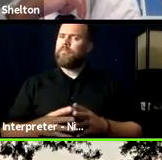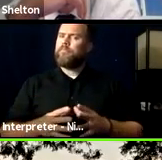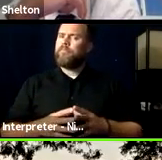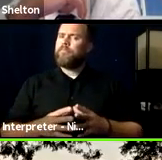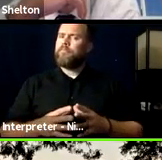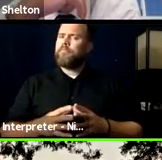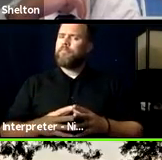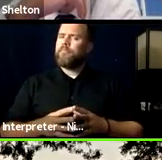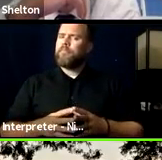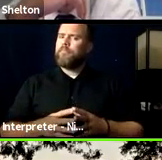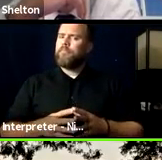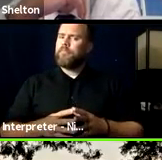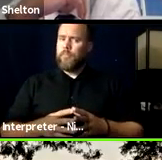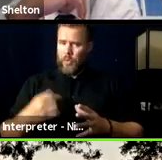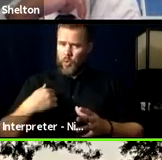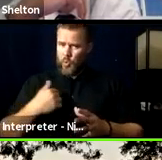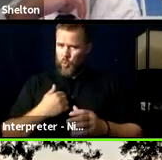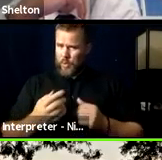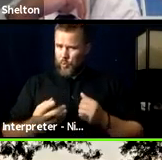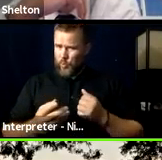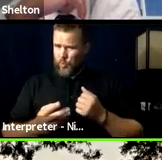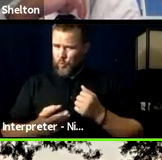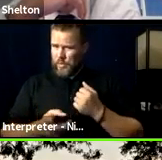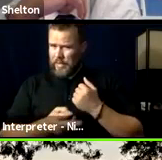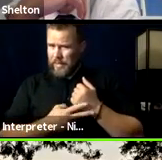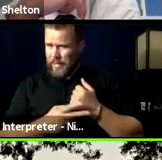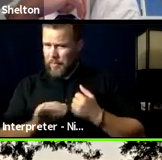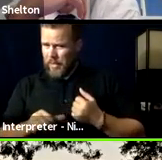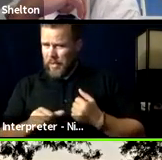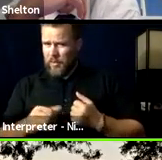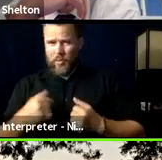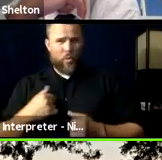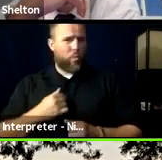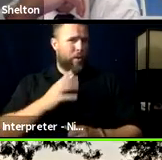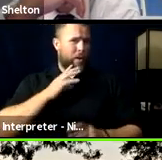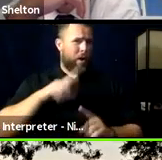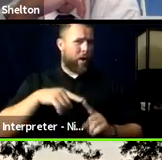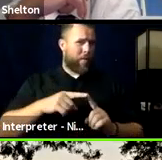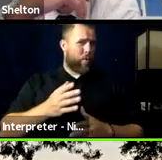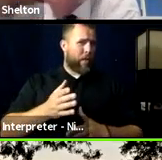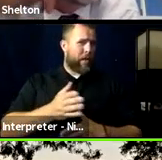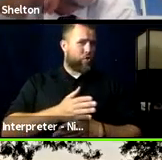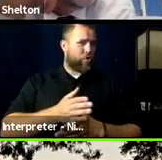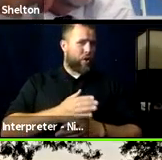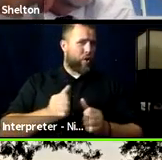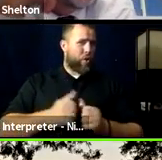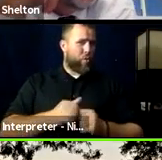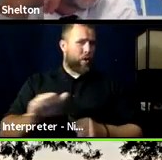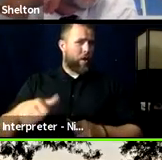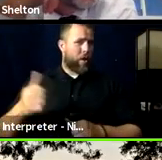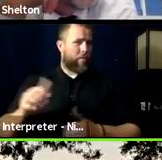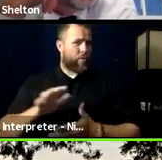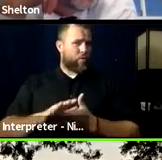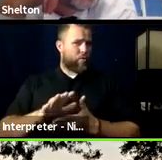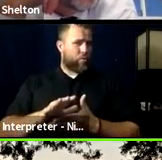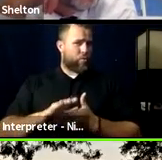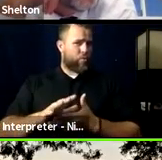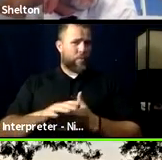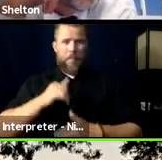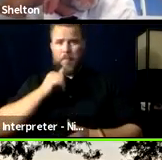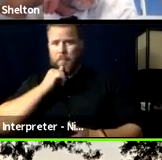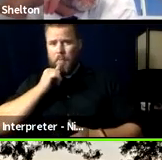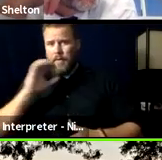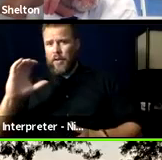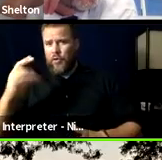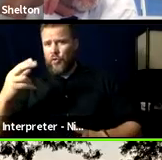how much of that we get to keep? There was talk about sharing it with other schools, private, charter, what have